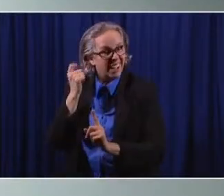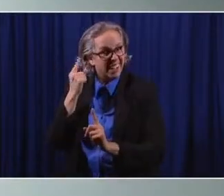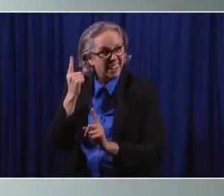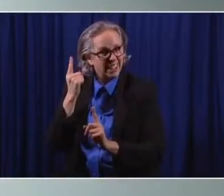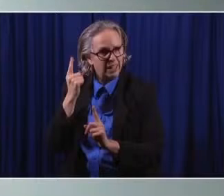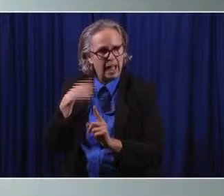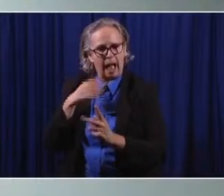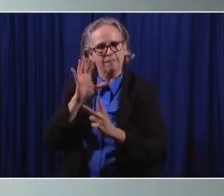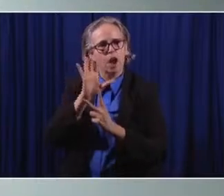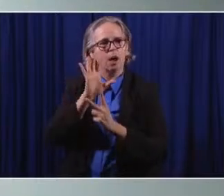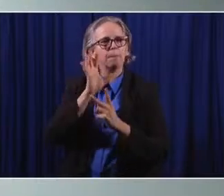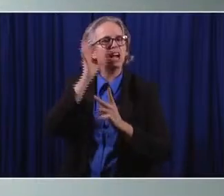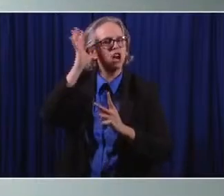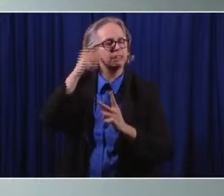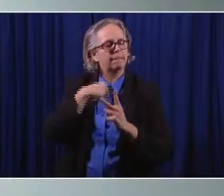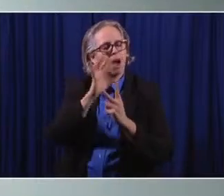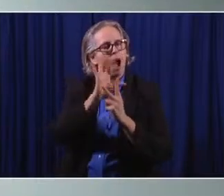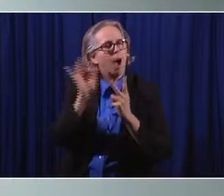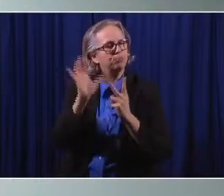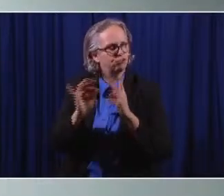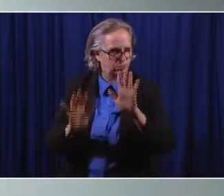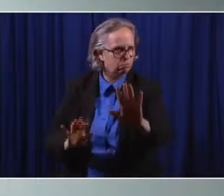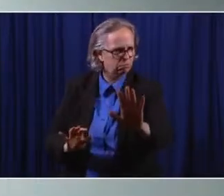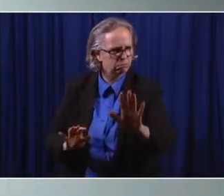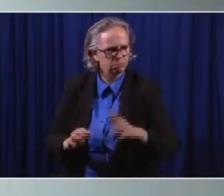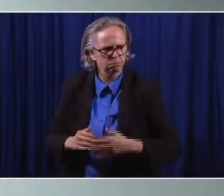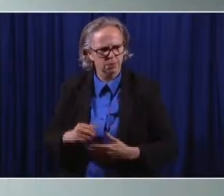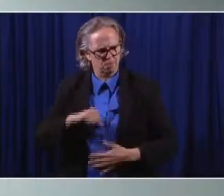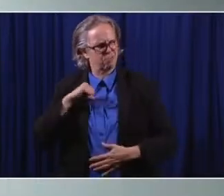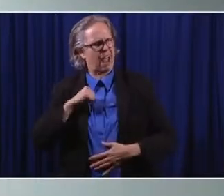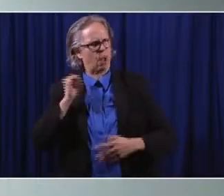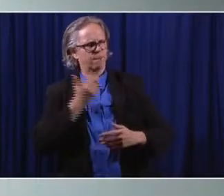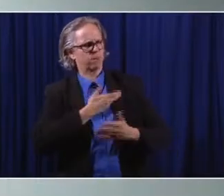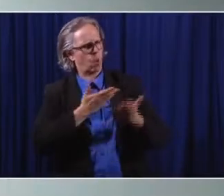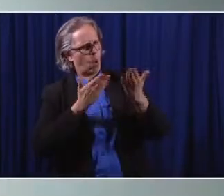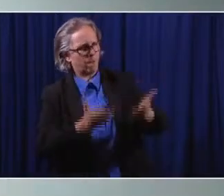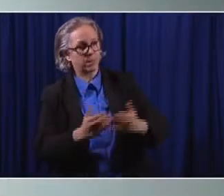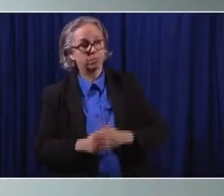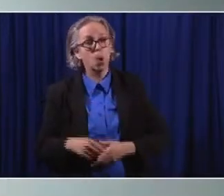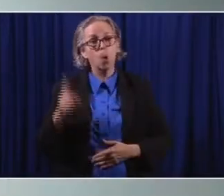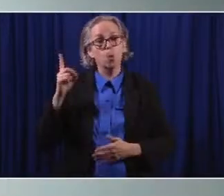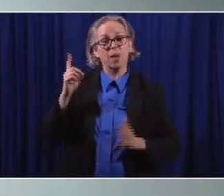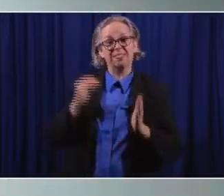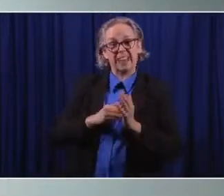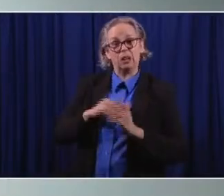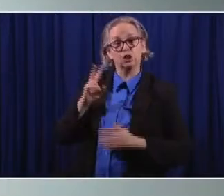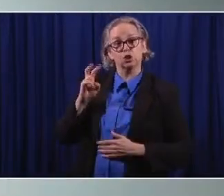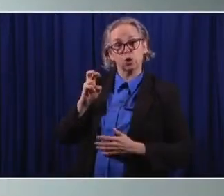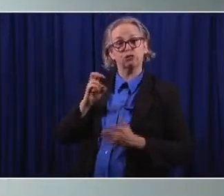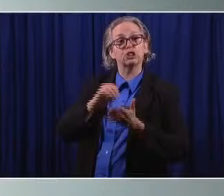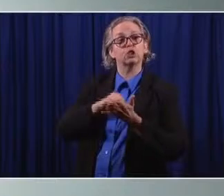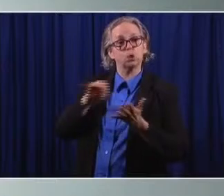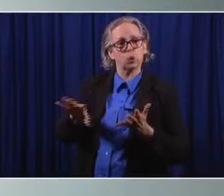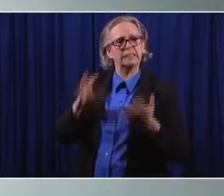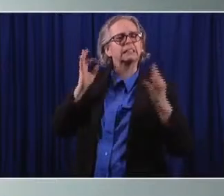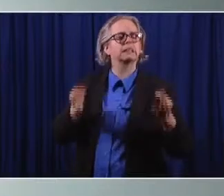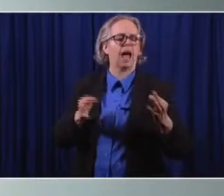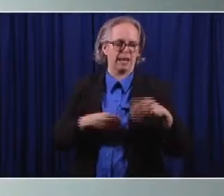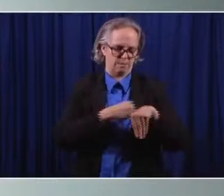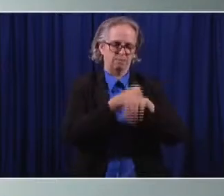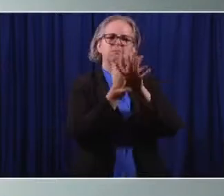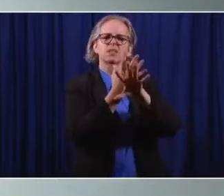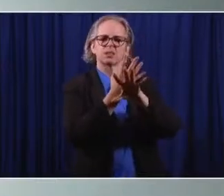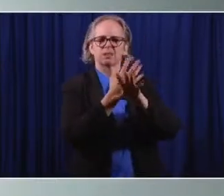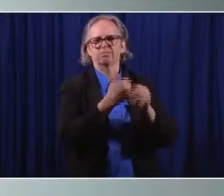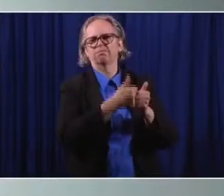give them a choice. About 1,200 students chose remote, and we have about 2,600 students that